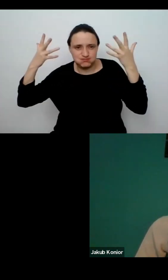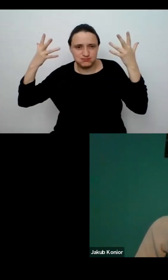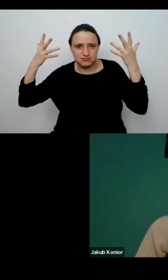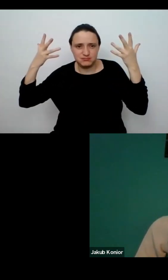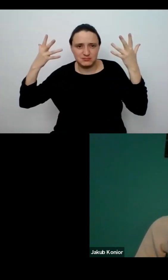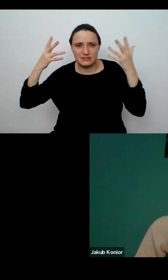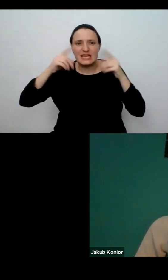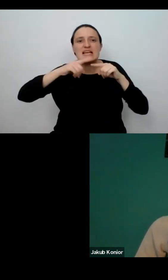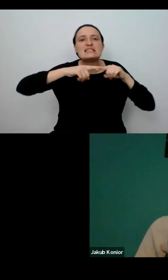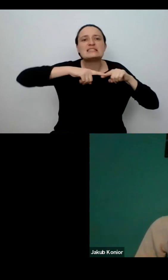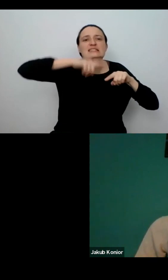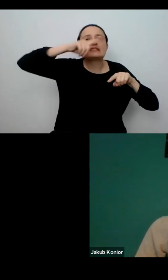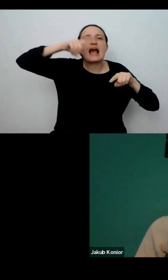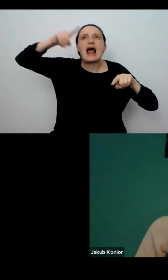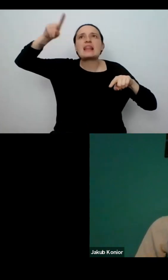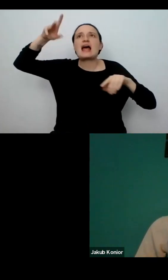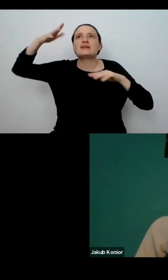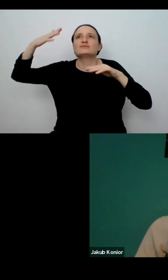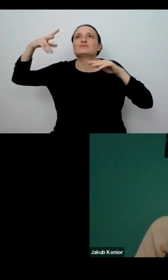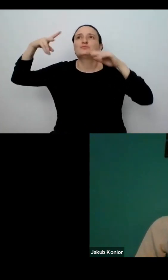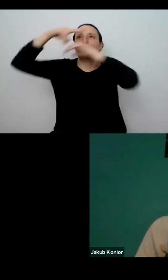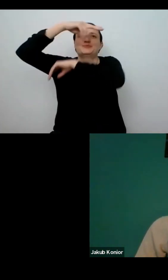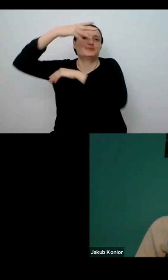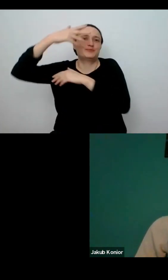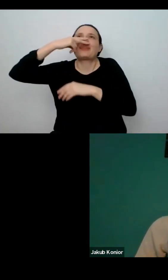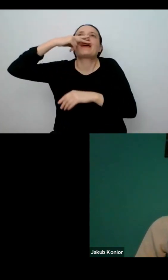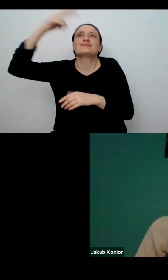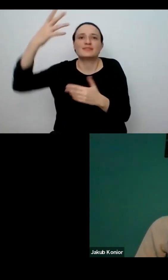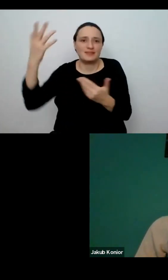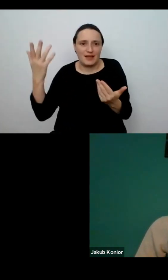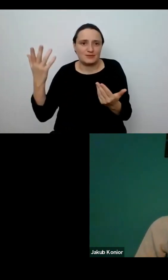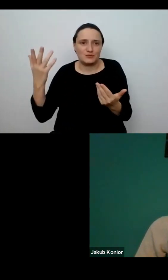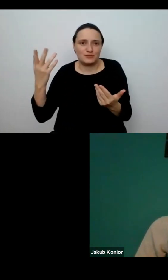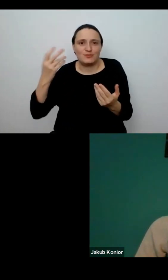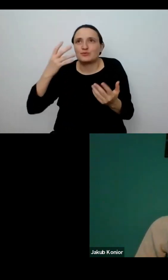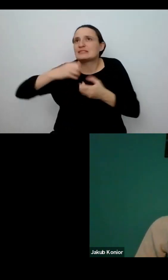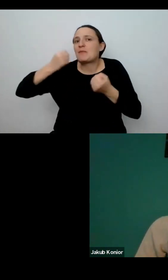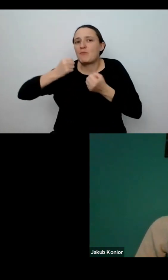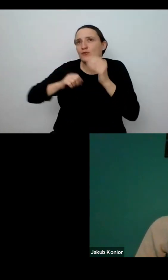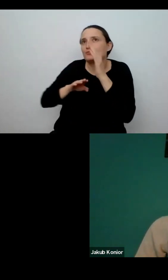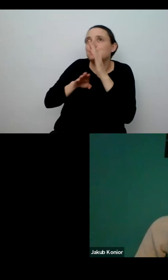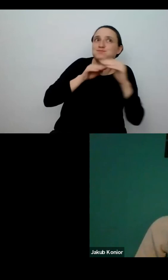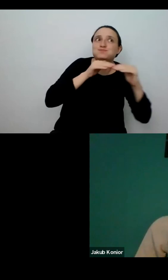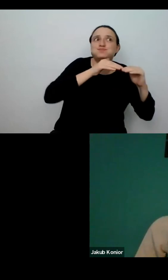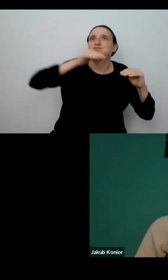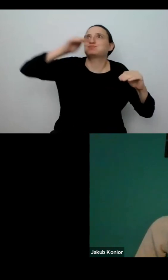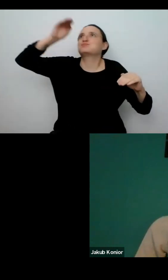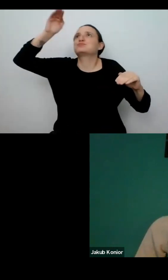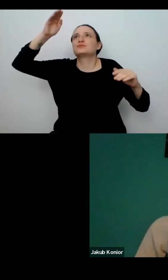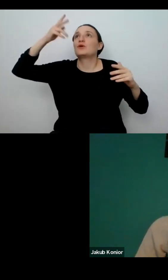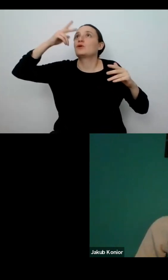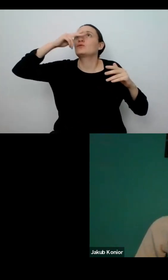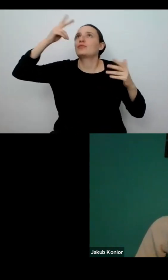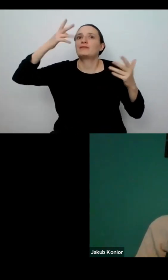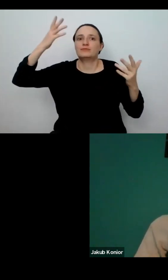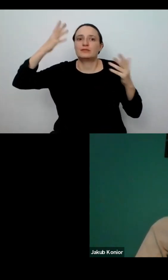So the cores of the cities are not linear anymore. So